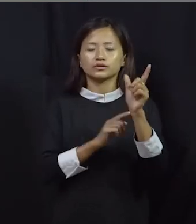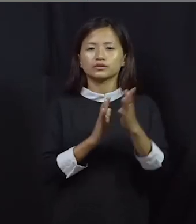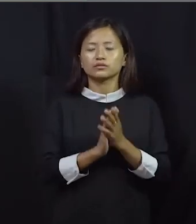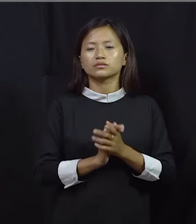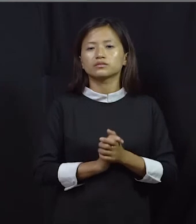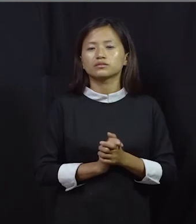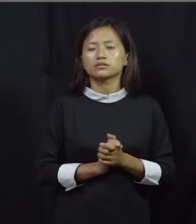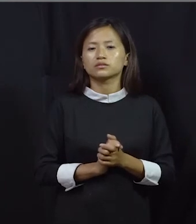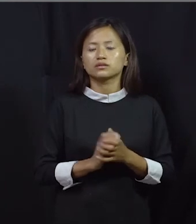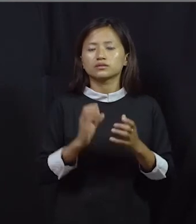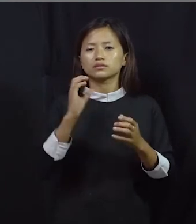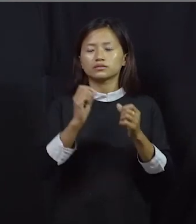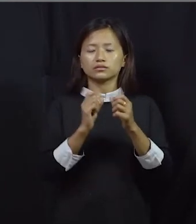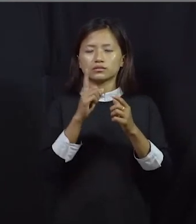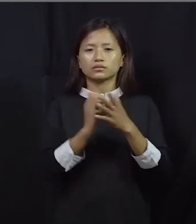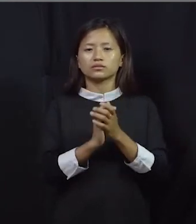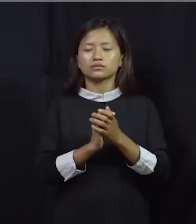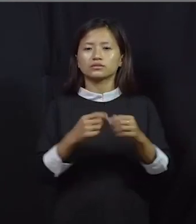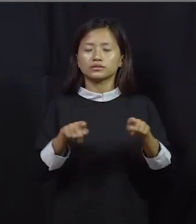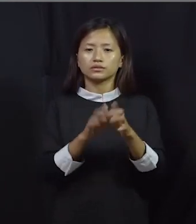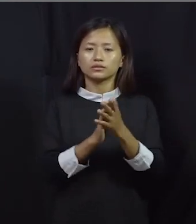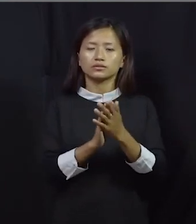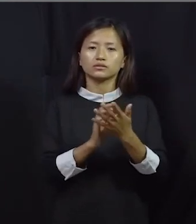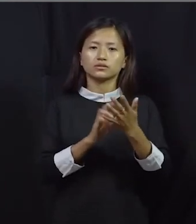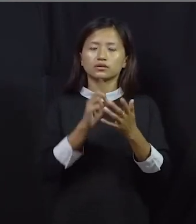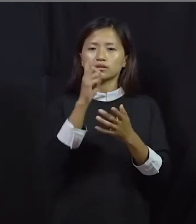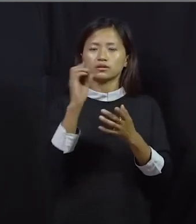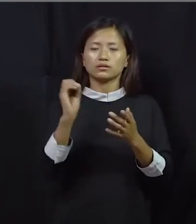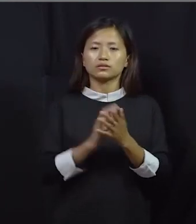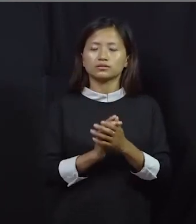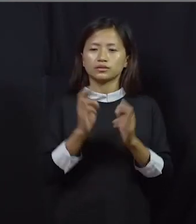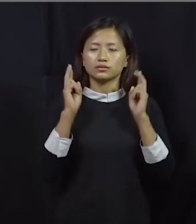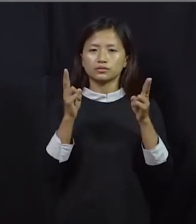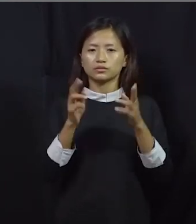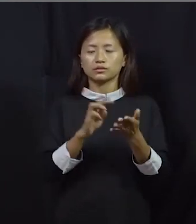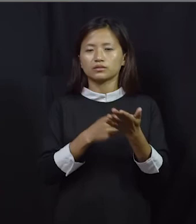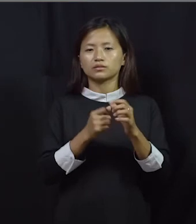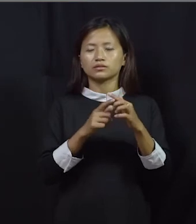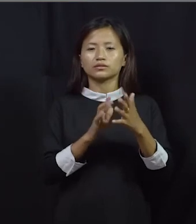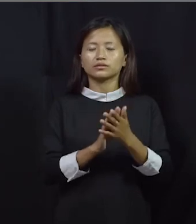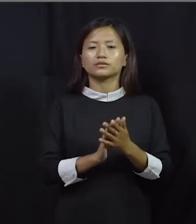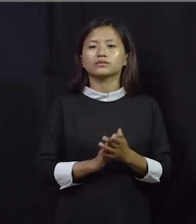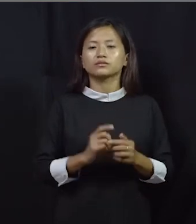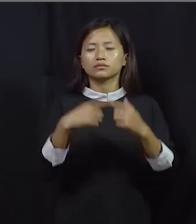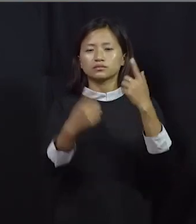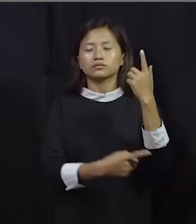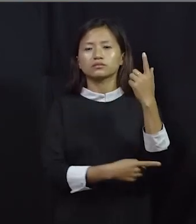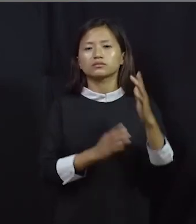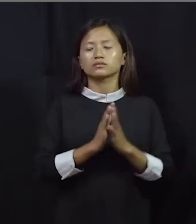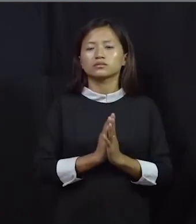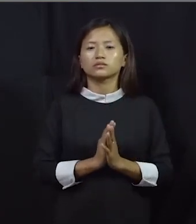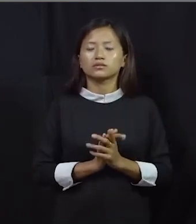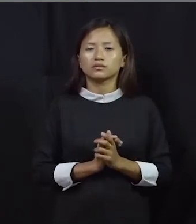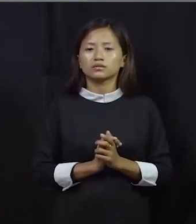capitalization of super profit, you have super profits into 100 by normal rate of return. Then you have last one,